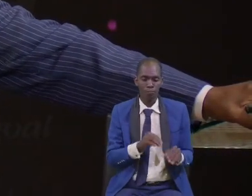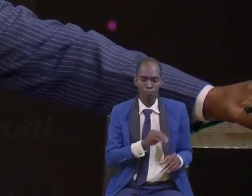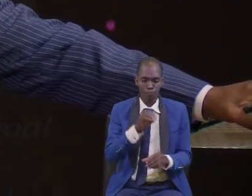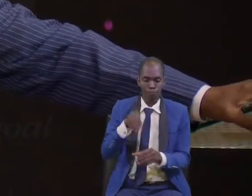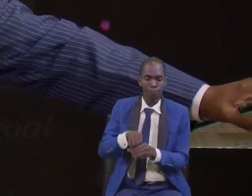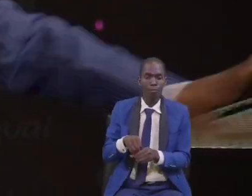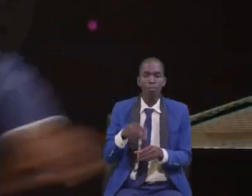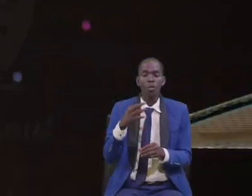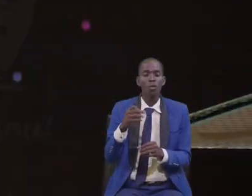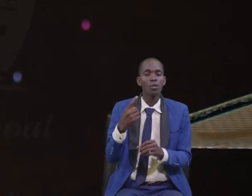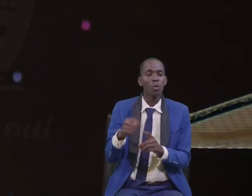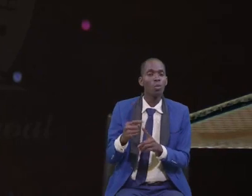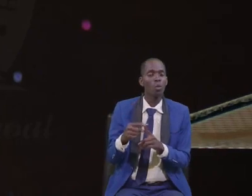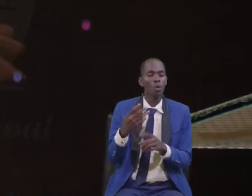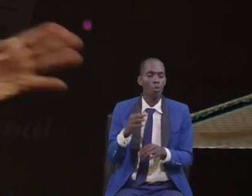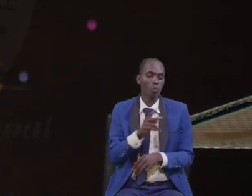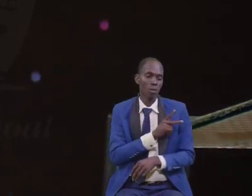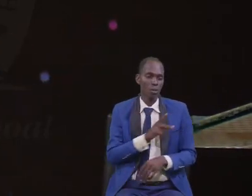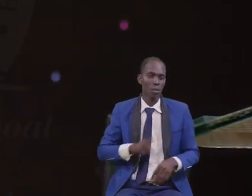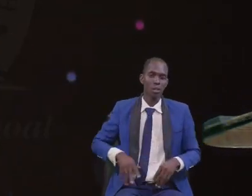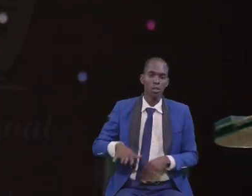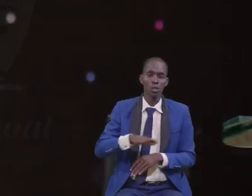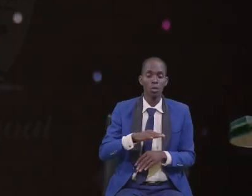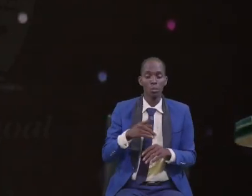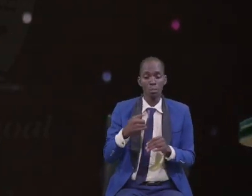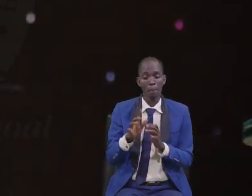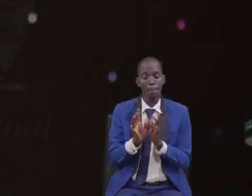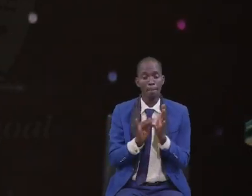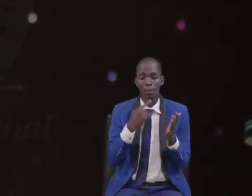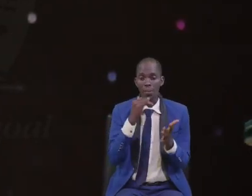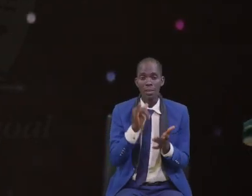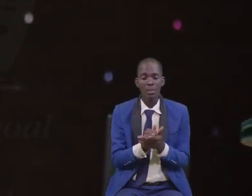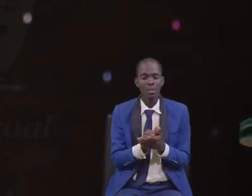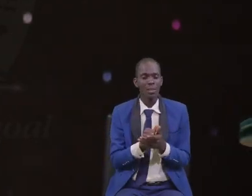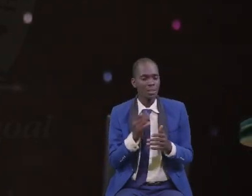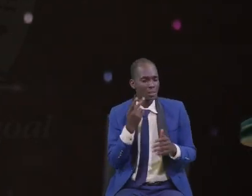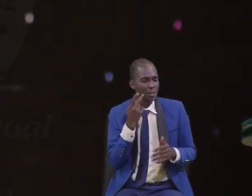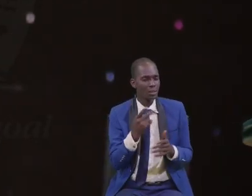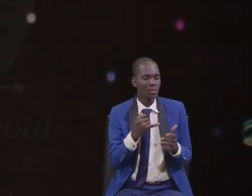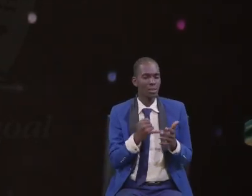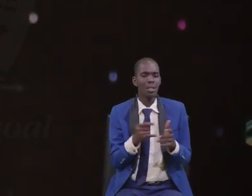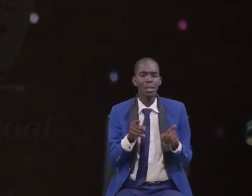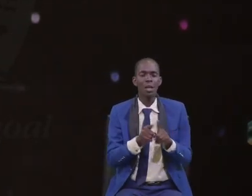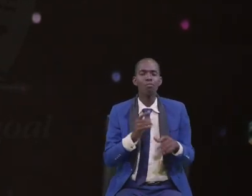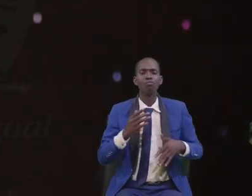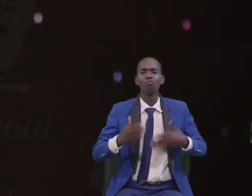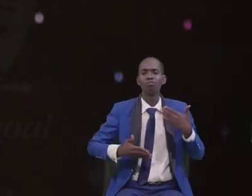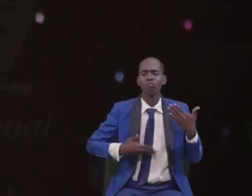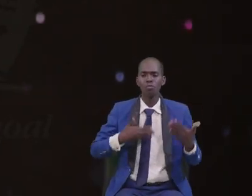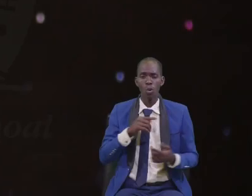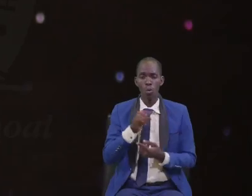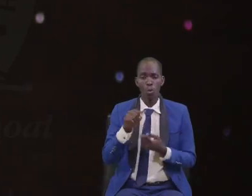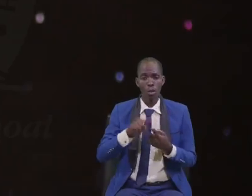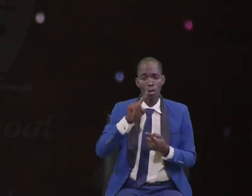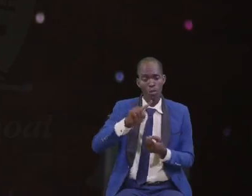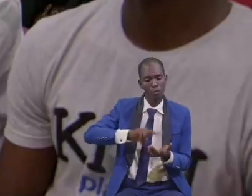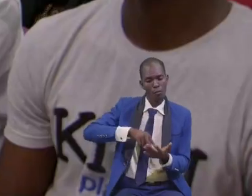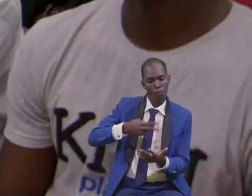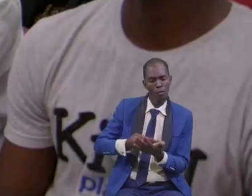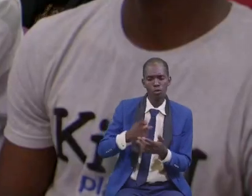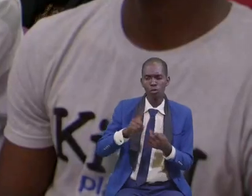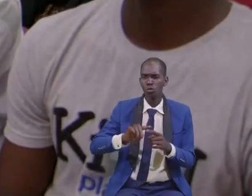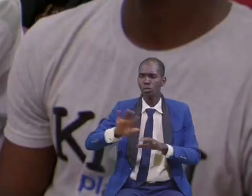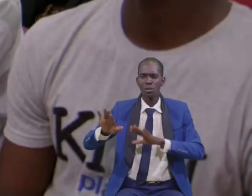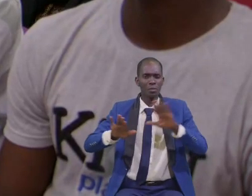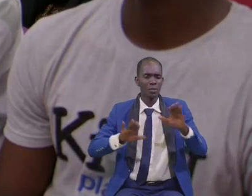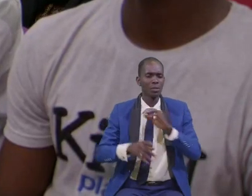the kingdom. It says, count it all joy when ye fall into diverse temptations. Not when